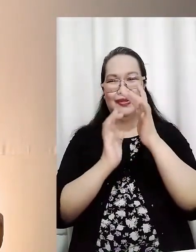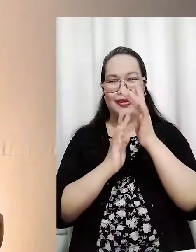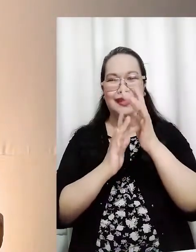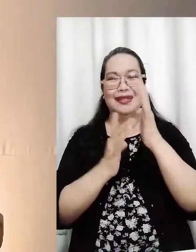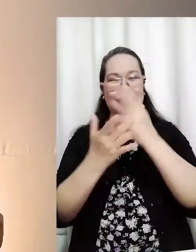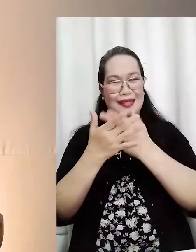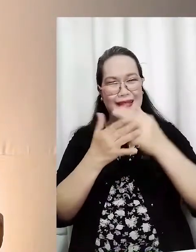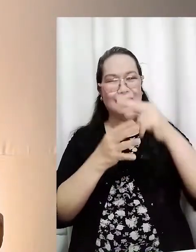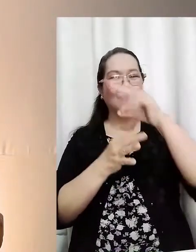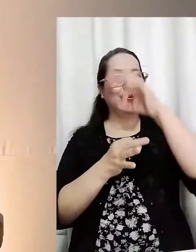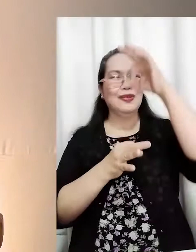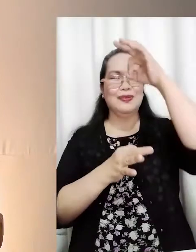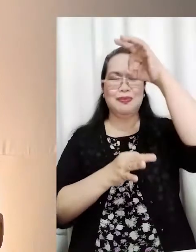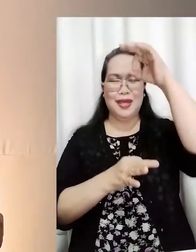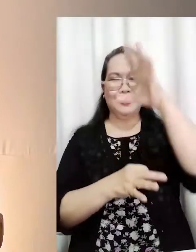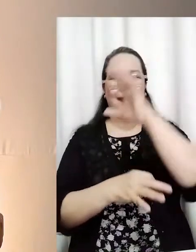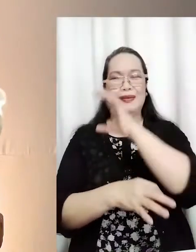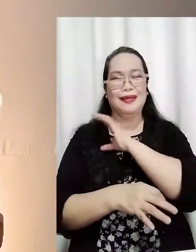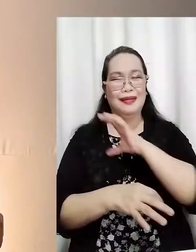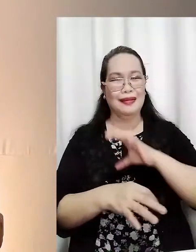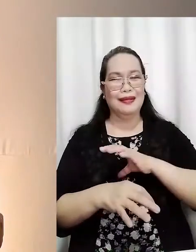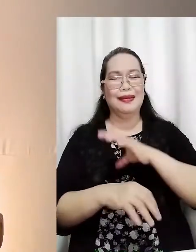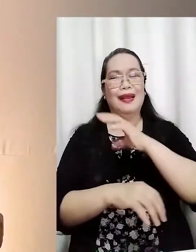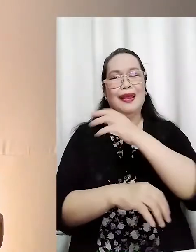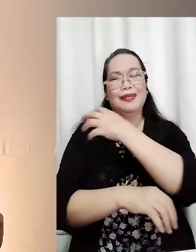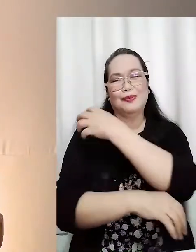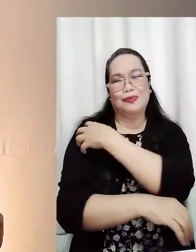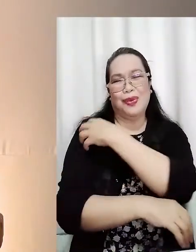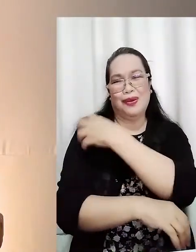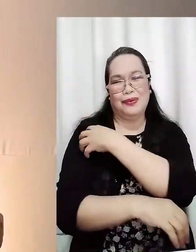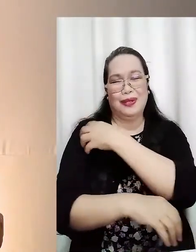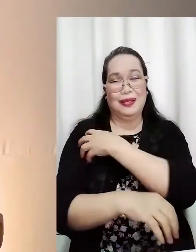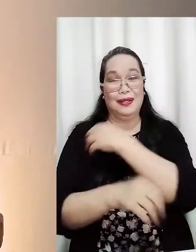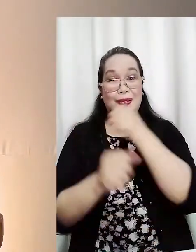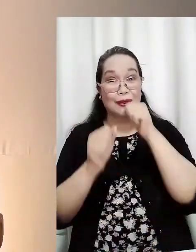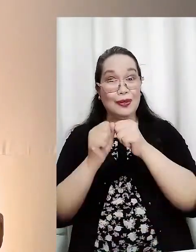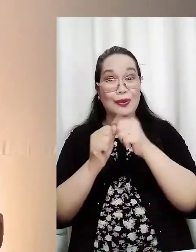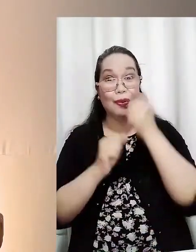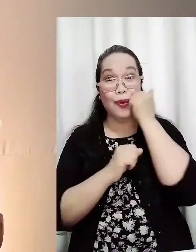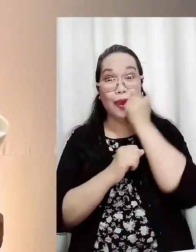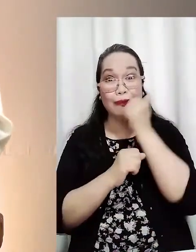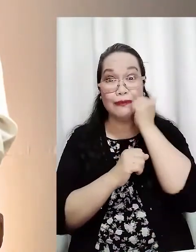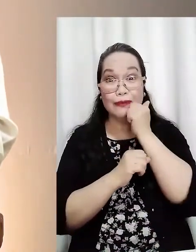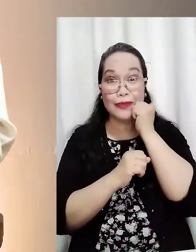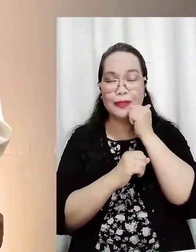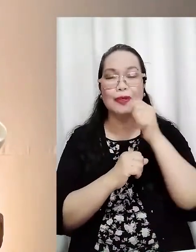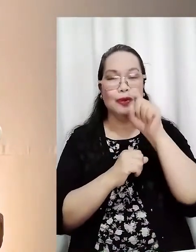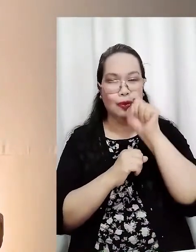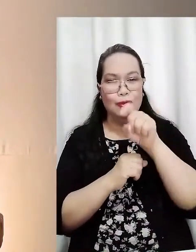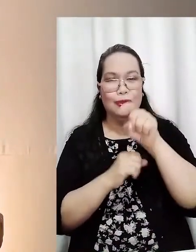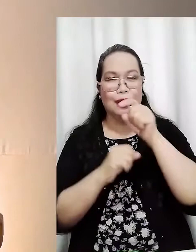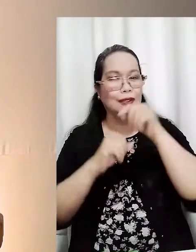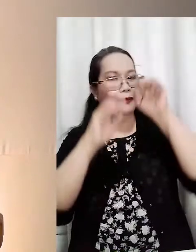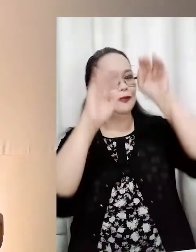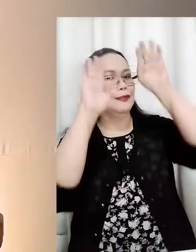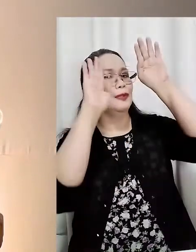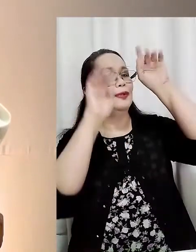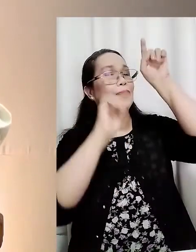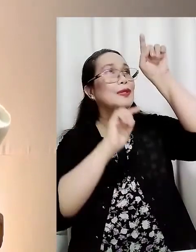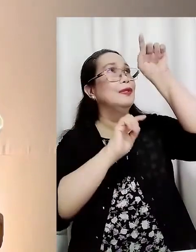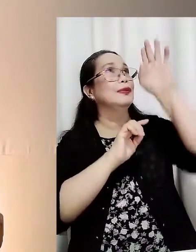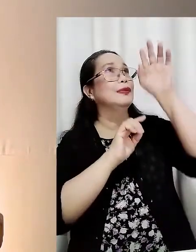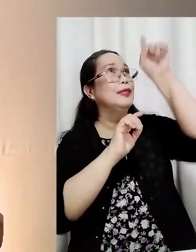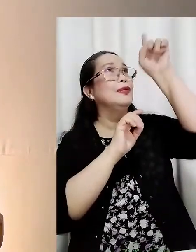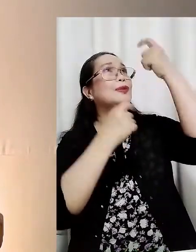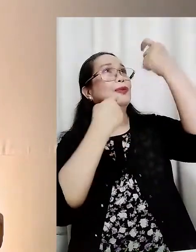atin. Kaya naman po, kailangan ng araw-araw na pagsuko ng sarili sa Kanya. At pangatlong bagay po,